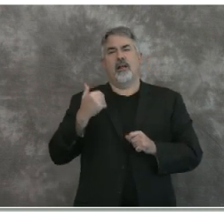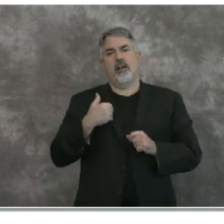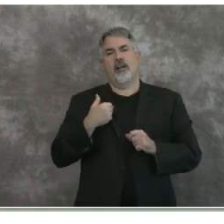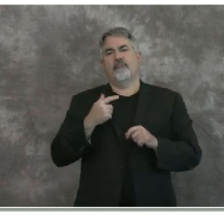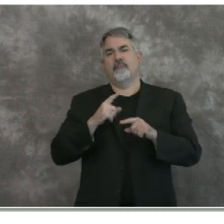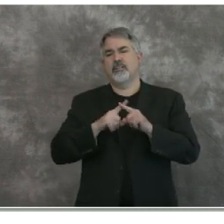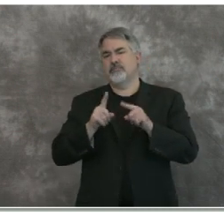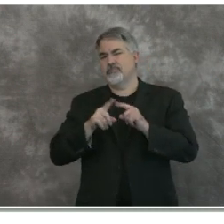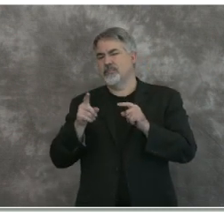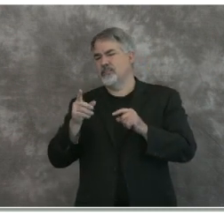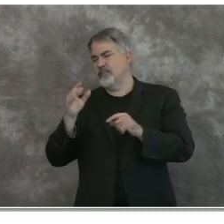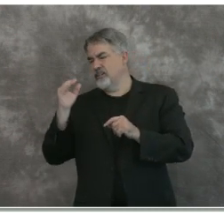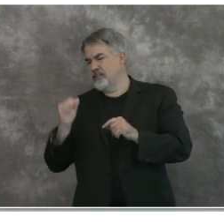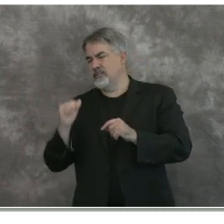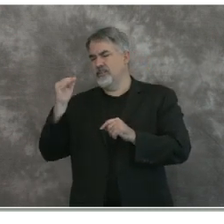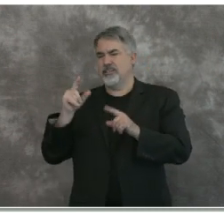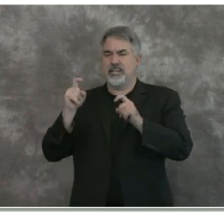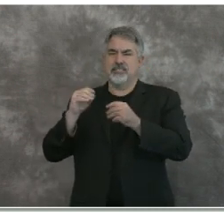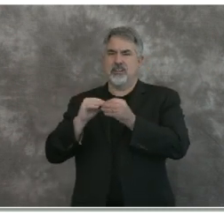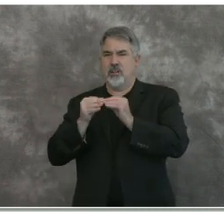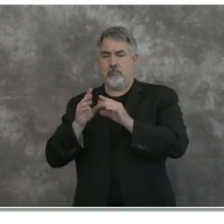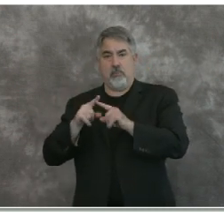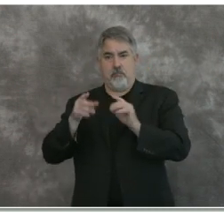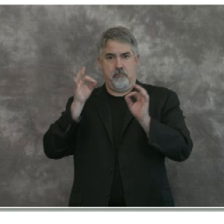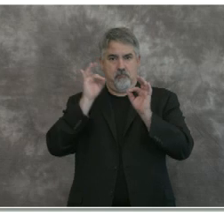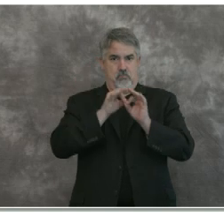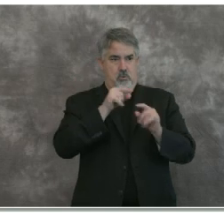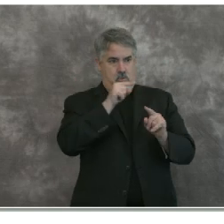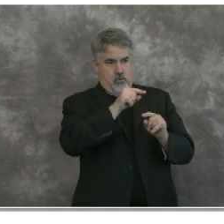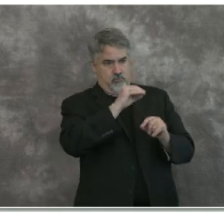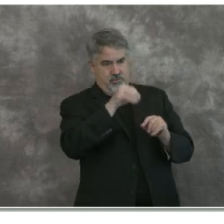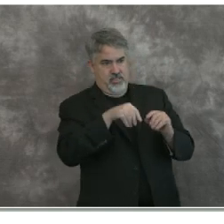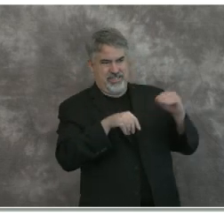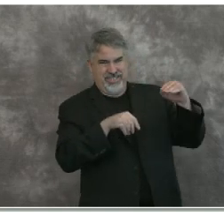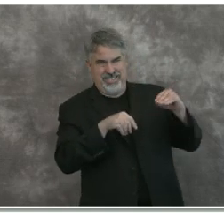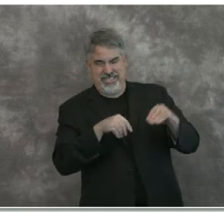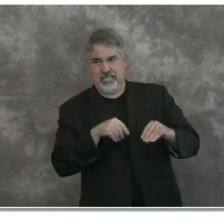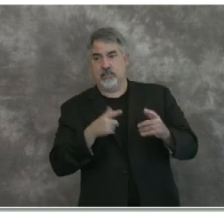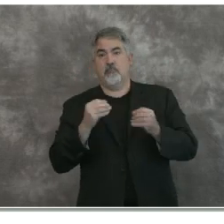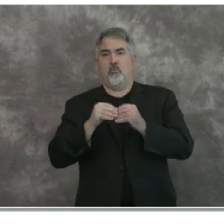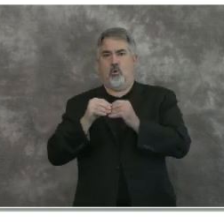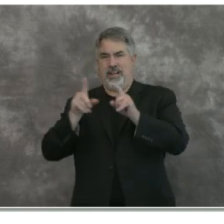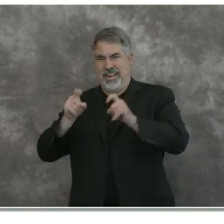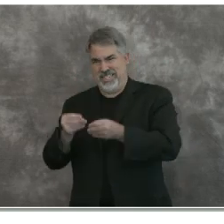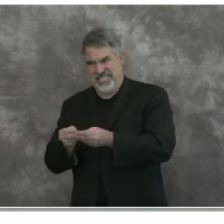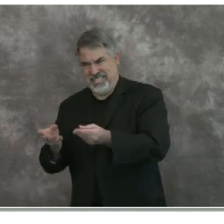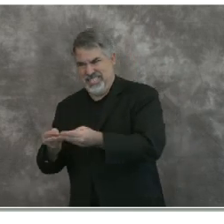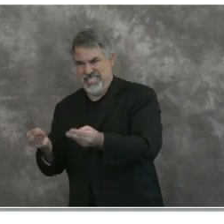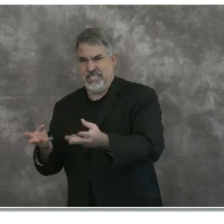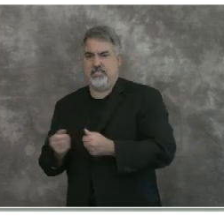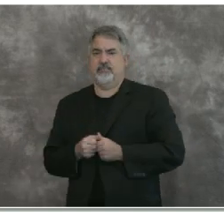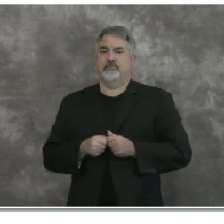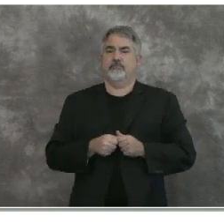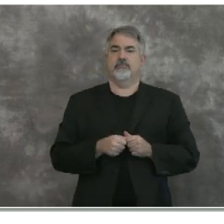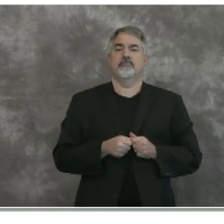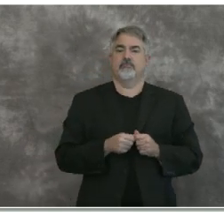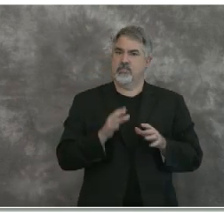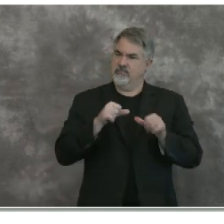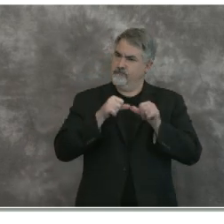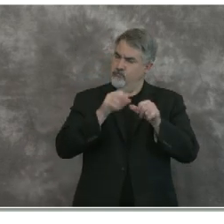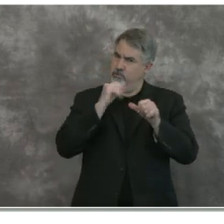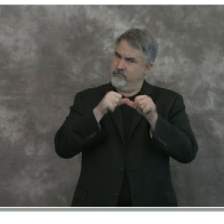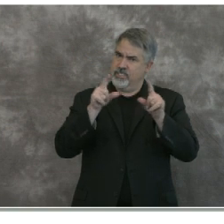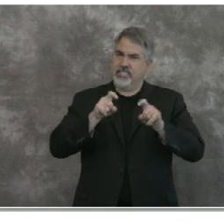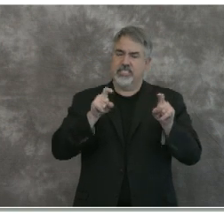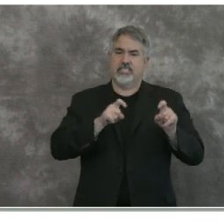the whole, we're headed in the right trajectory. We want to get there. We want to get there fast, and we will continue to work on those efforts. Likewise, in our